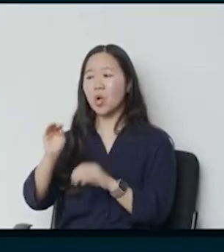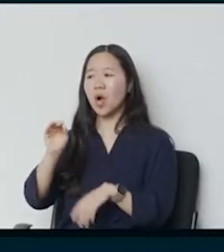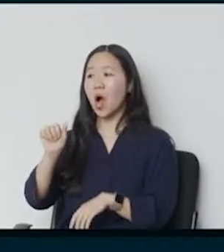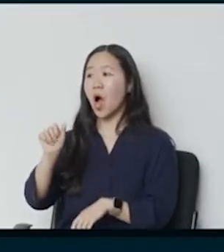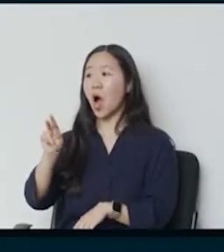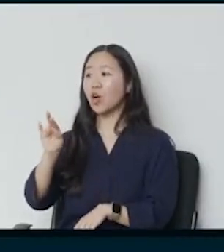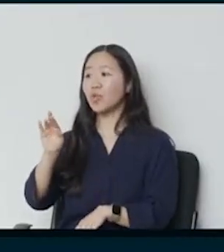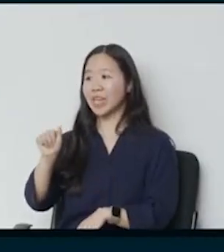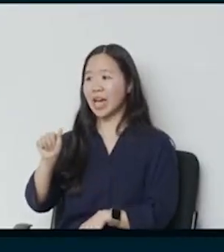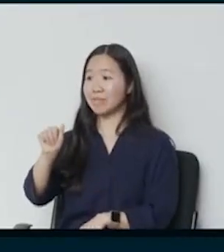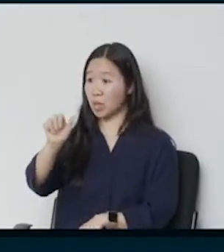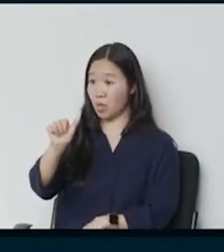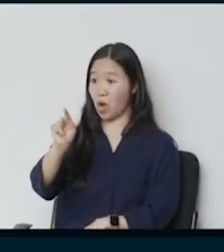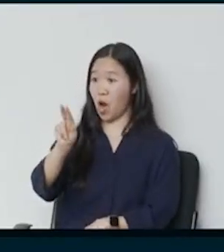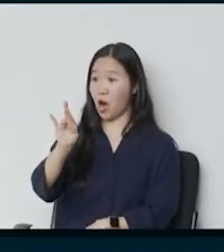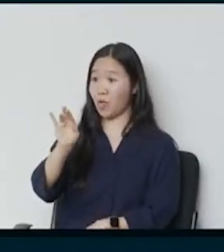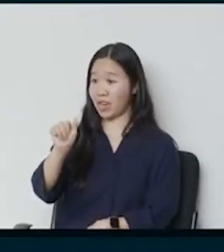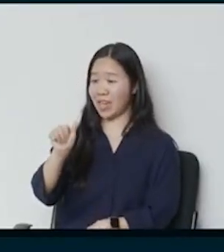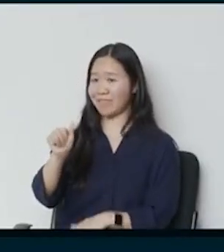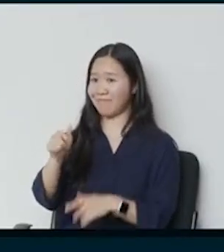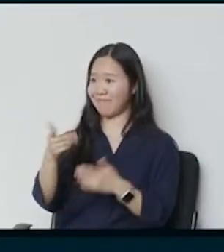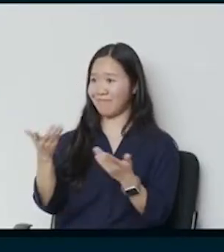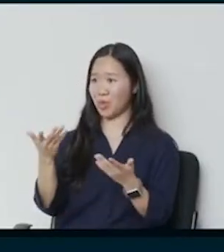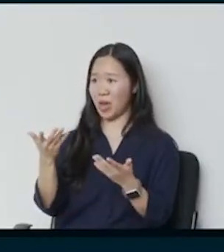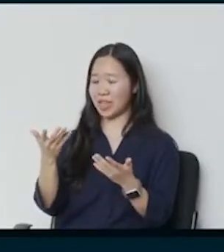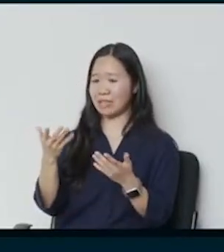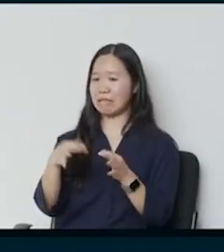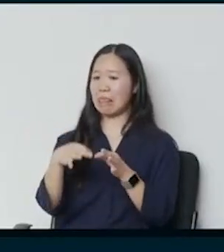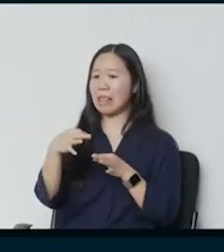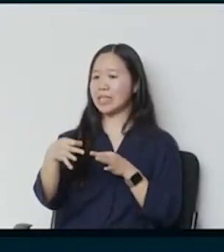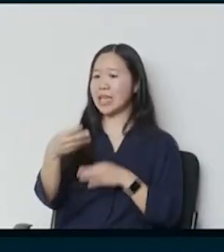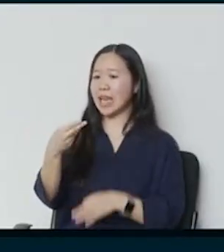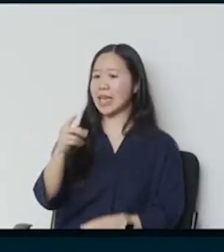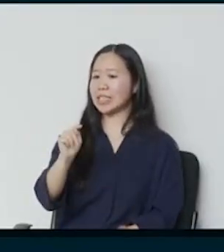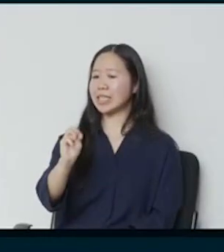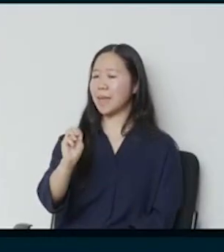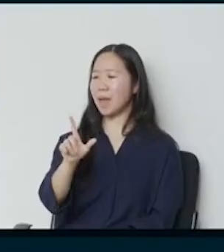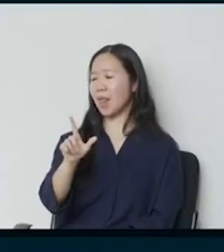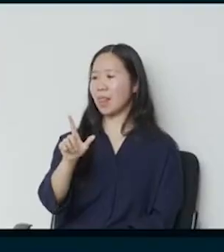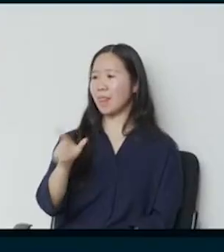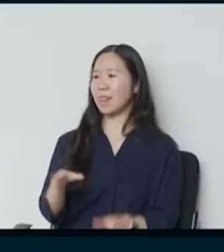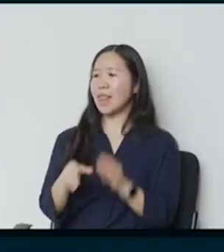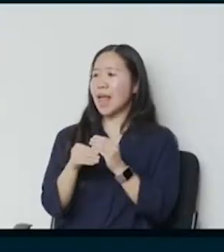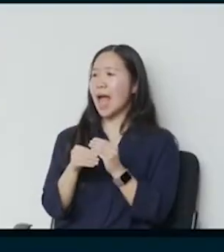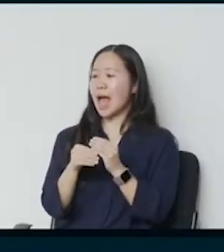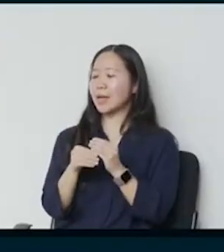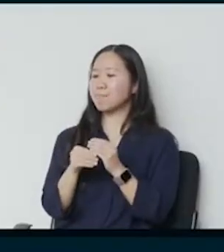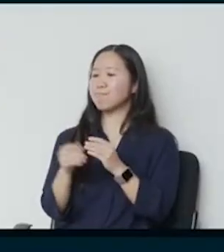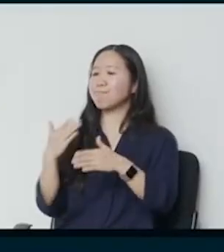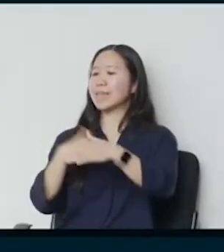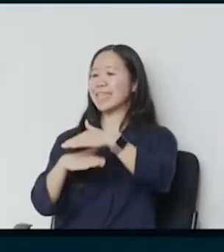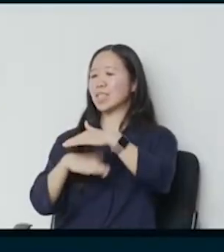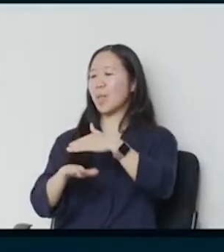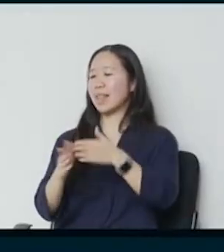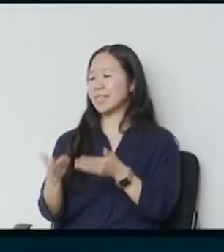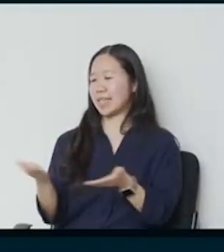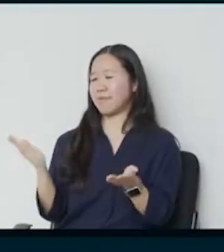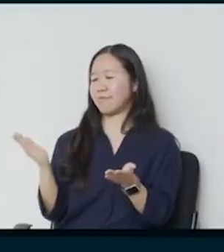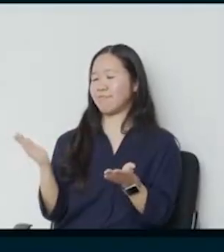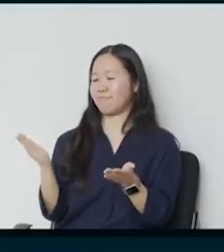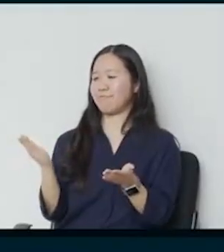is a way to kind of extend HTML and add additional accessibility stuff. But it